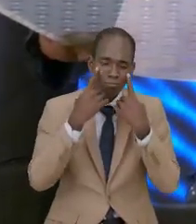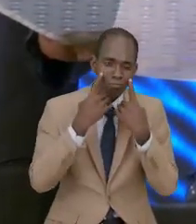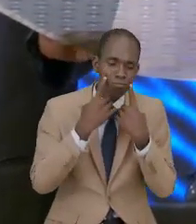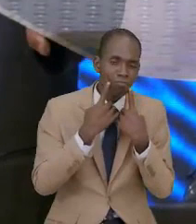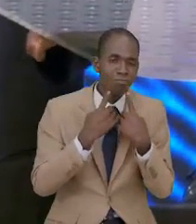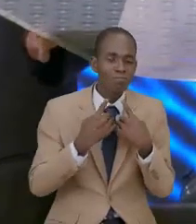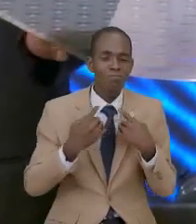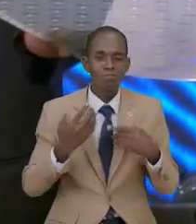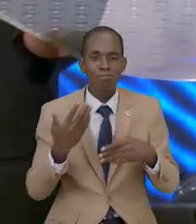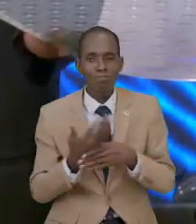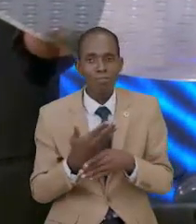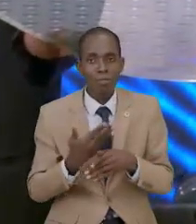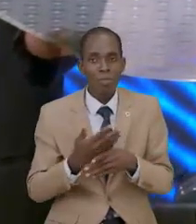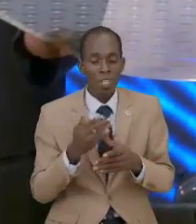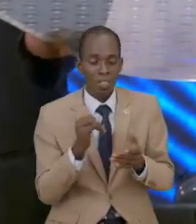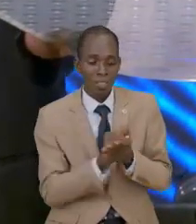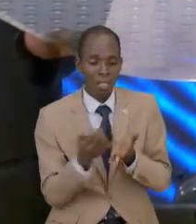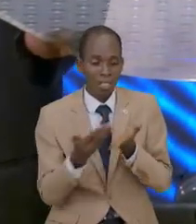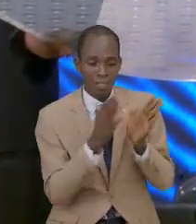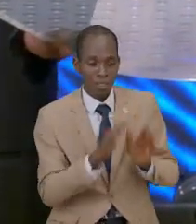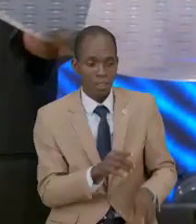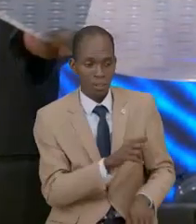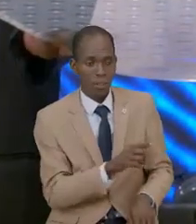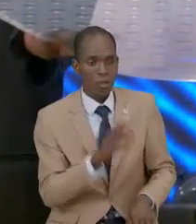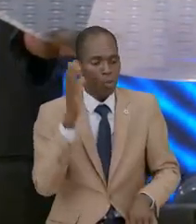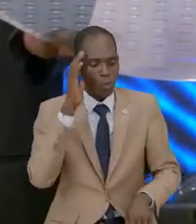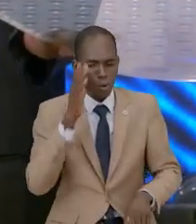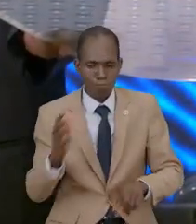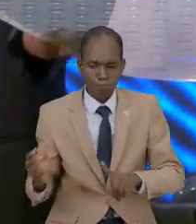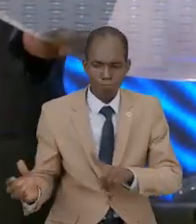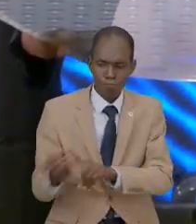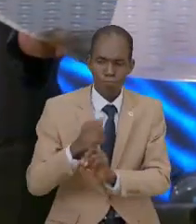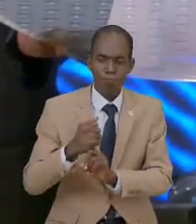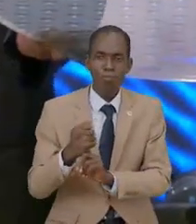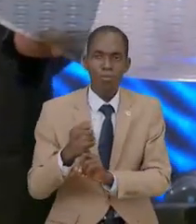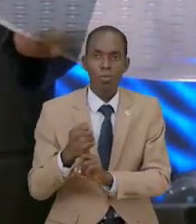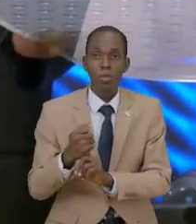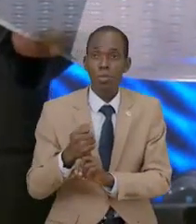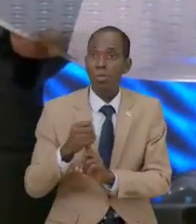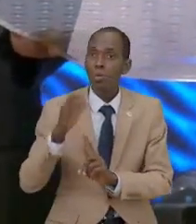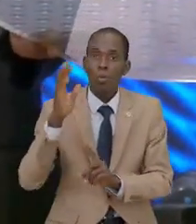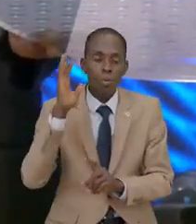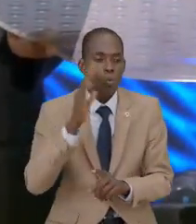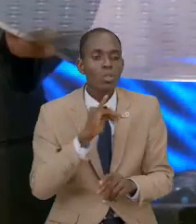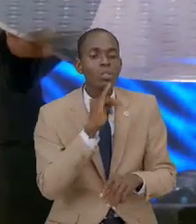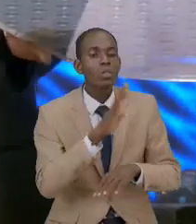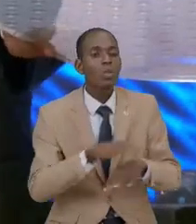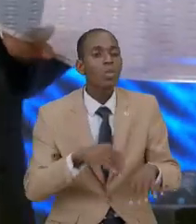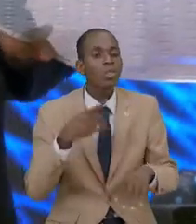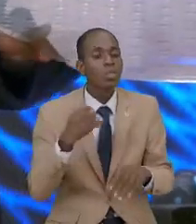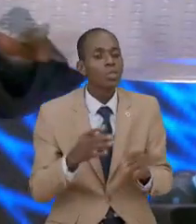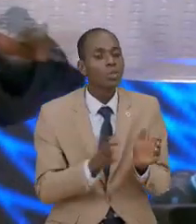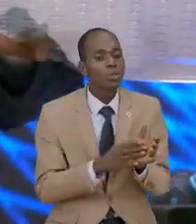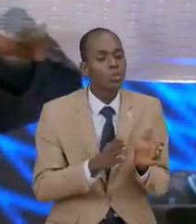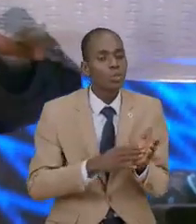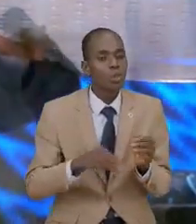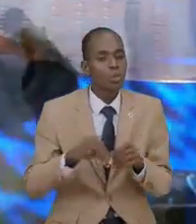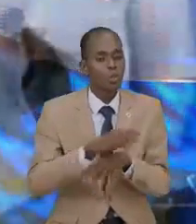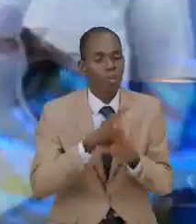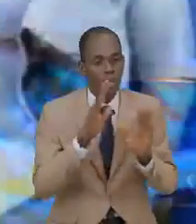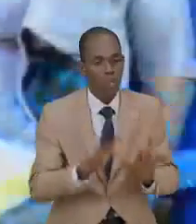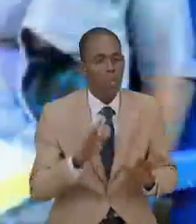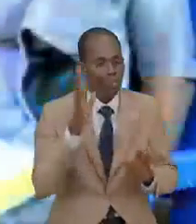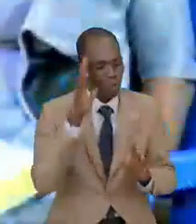crying, that servant will lay hold on them. He was referred to as the schoolmaster. He'll take them